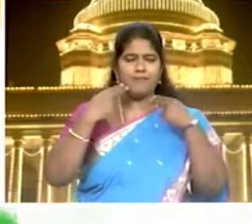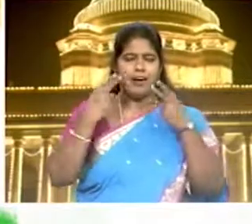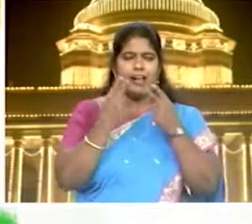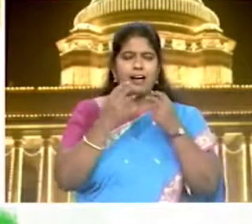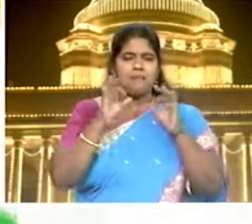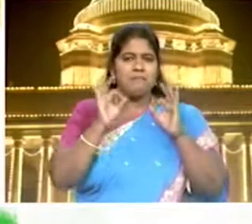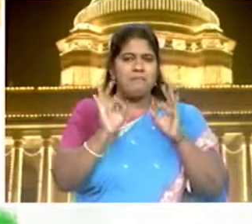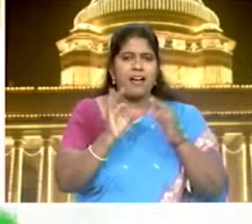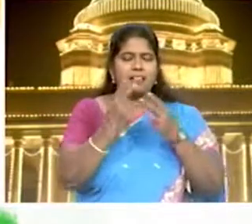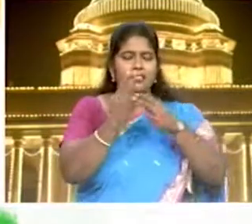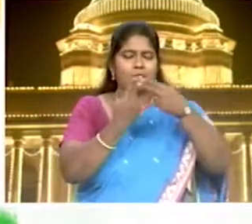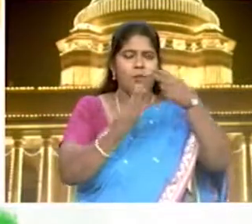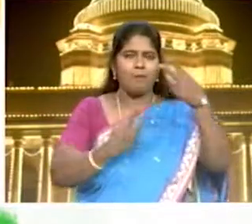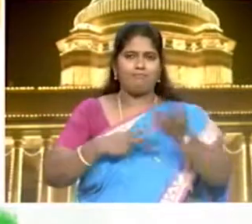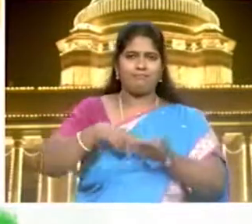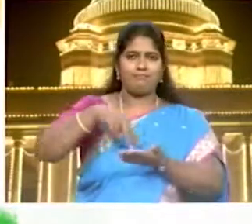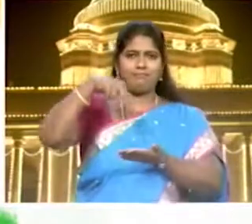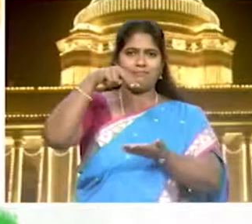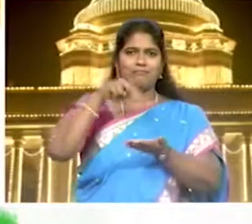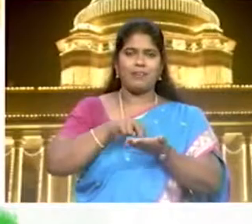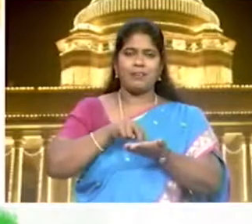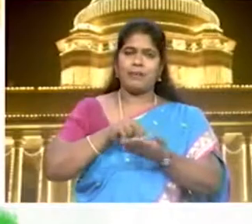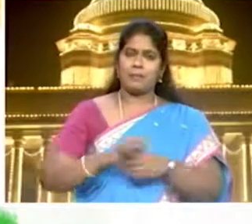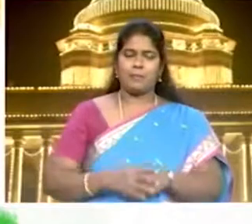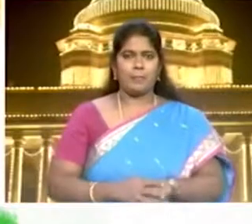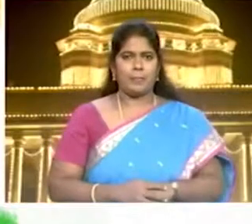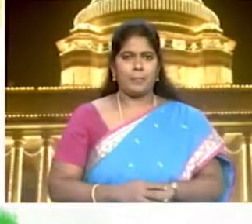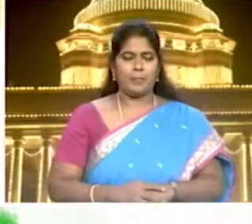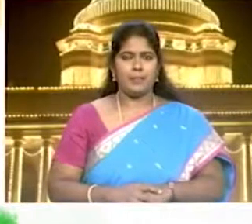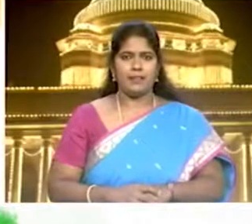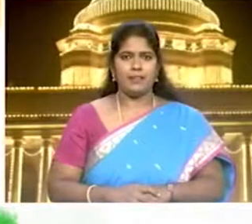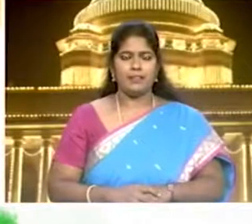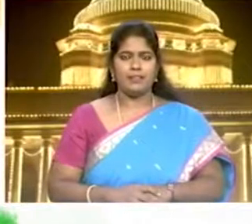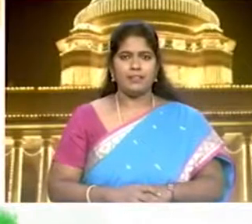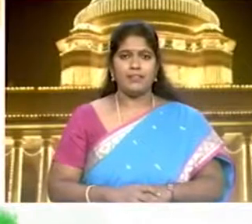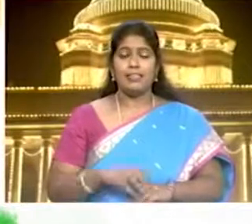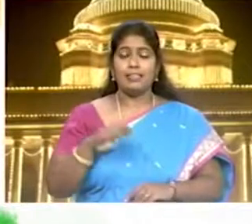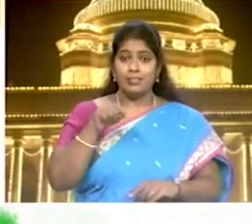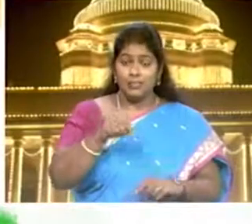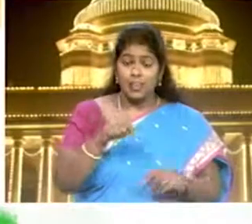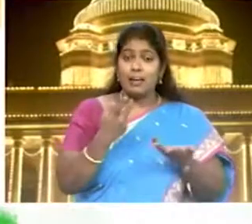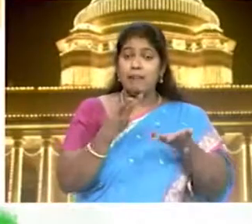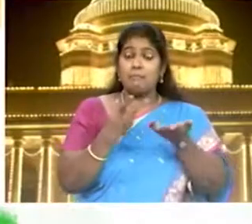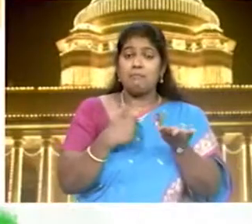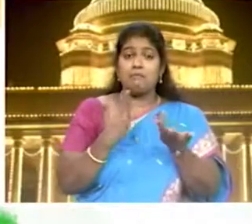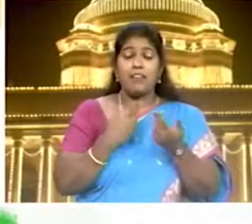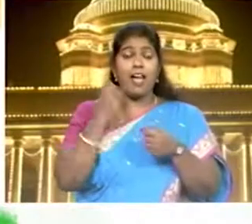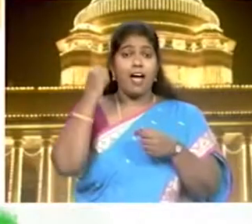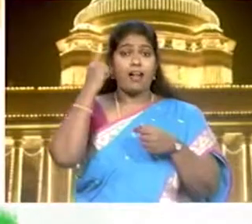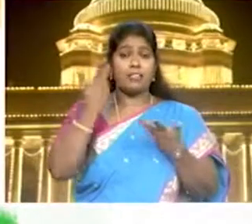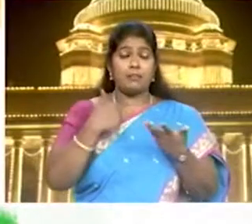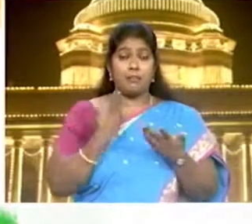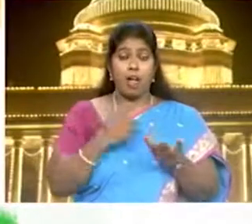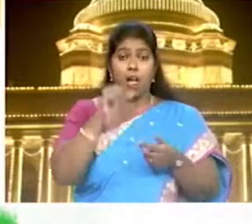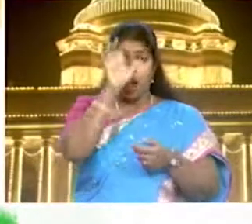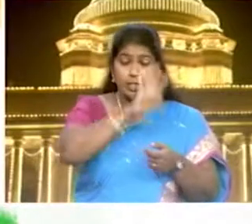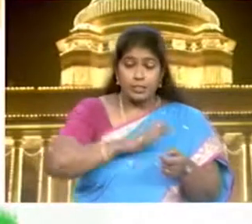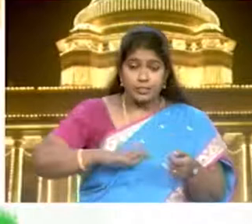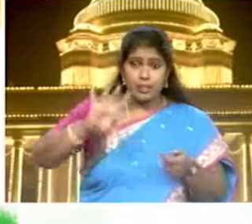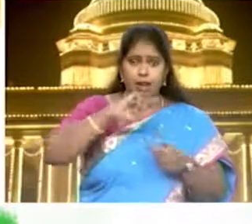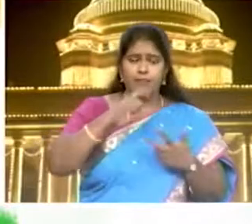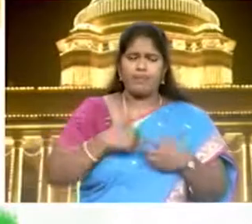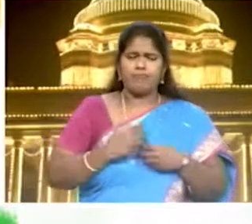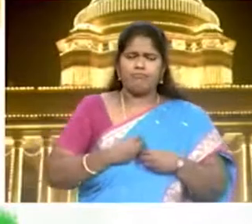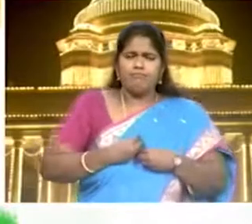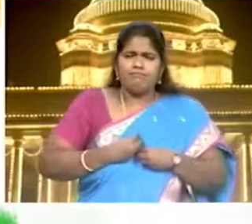a clarion call of the nationalist poet for making total sacrifice for the motherland and upliftment